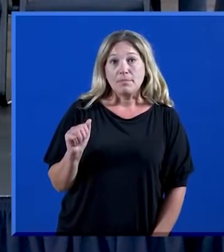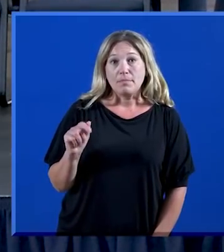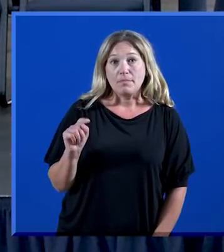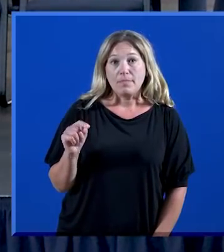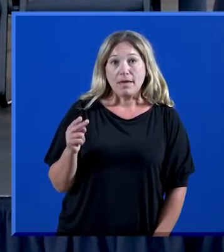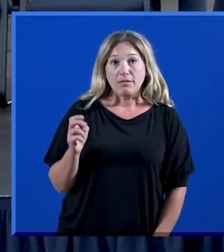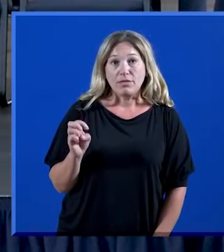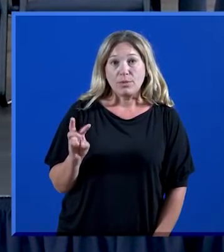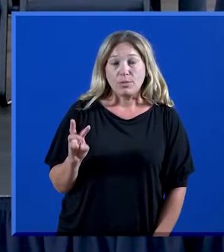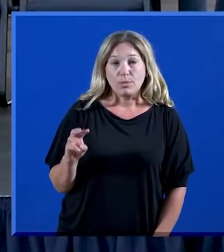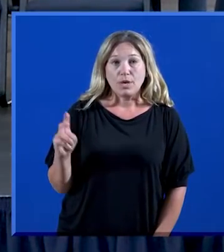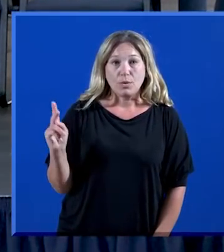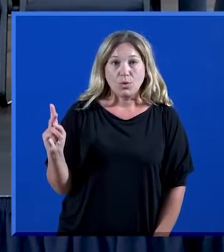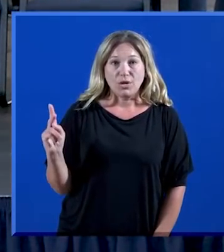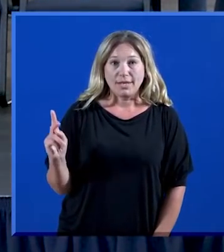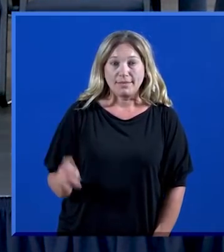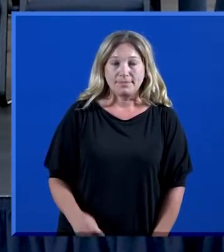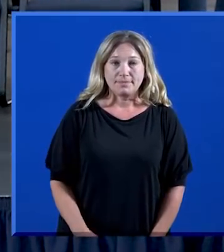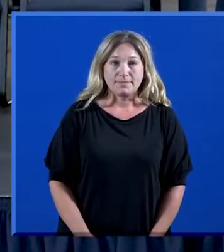Matthew Cordy.